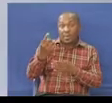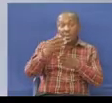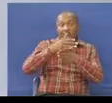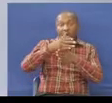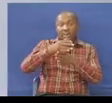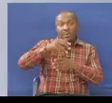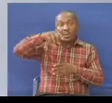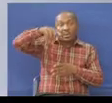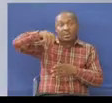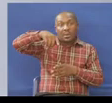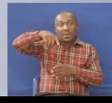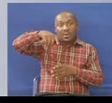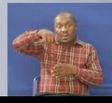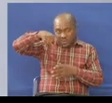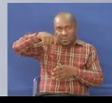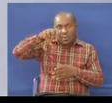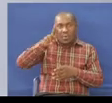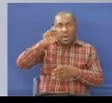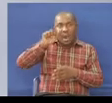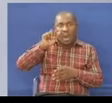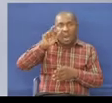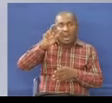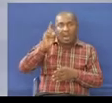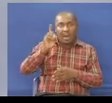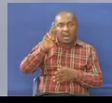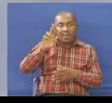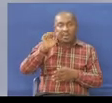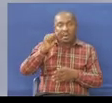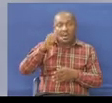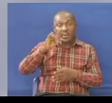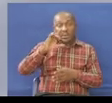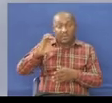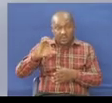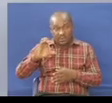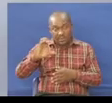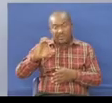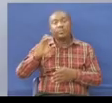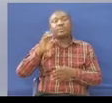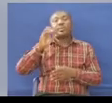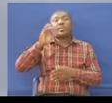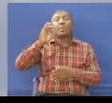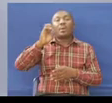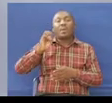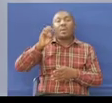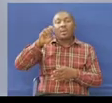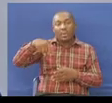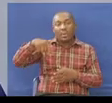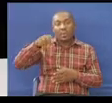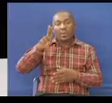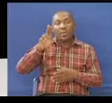quadratic equations. But we will be focusing on solving quadratic